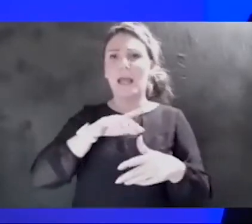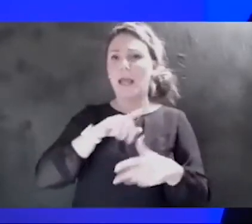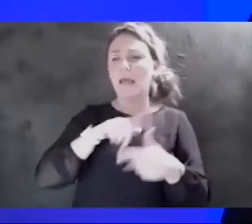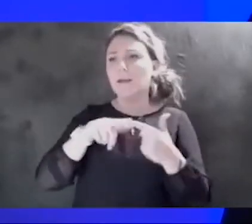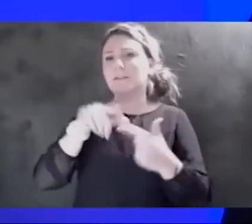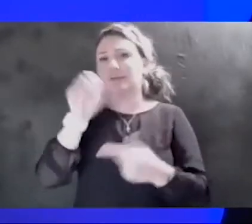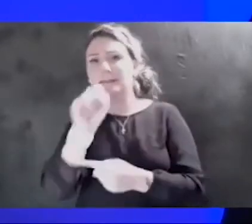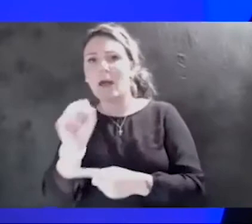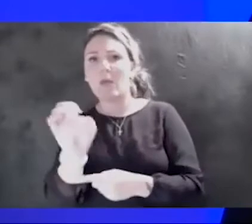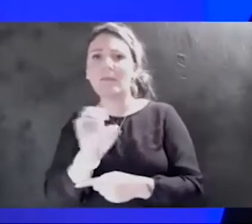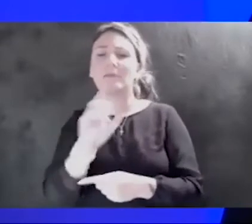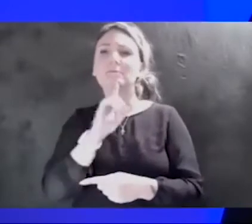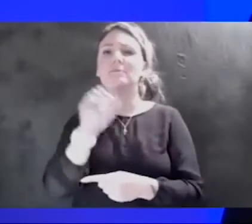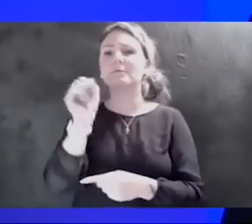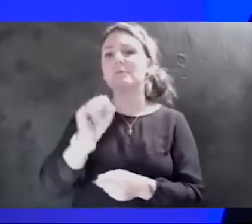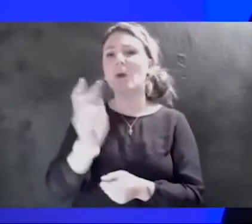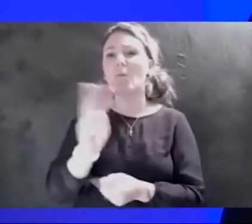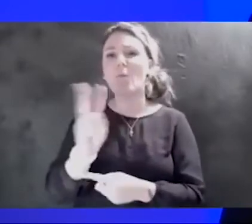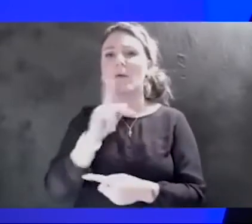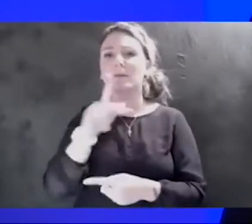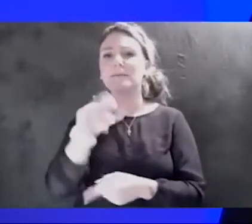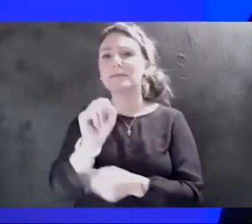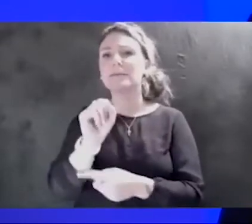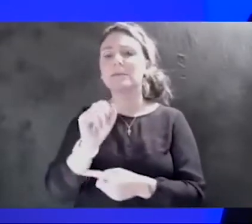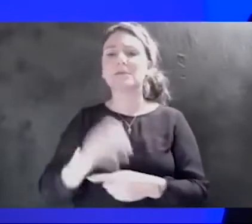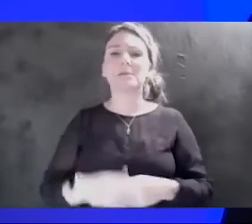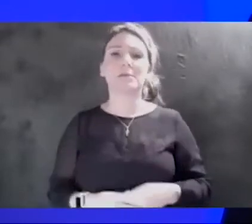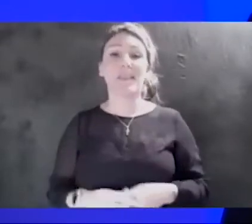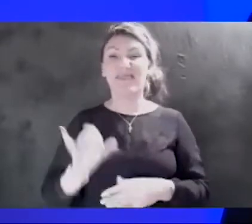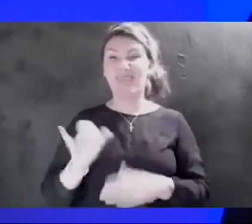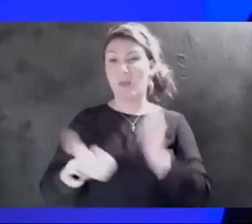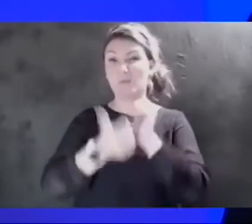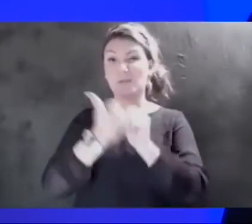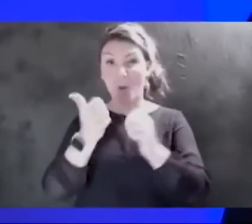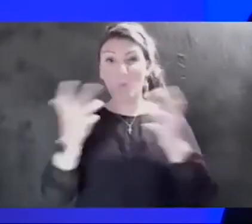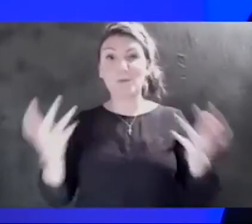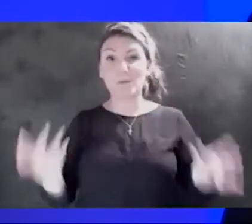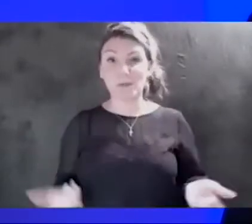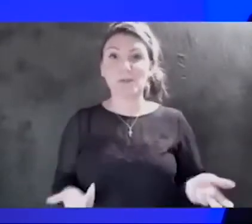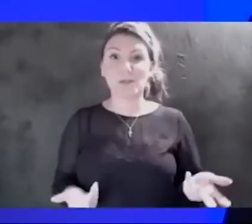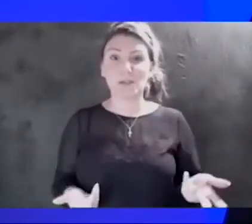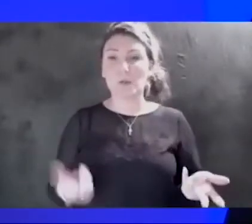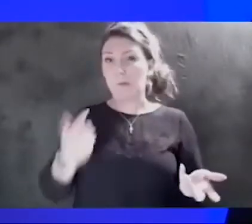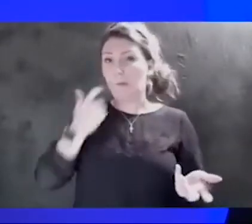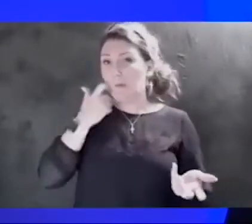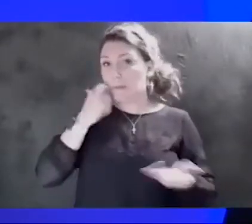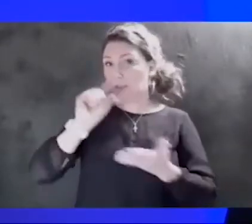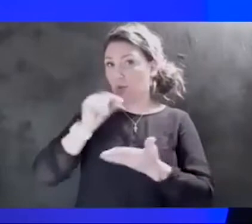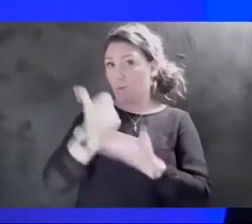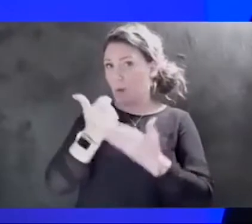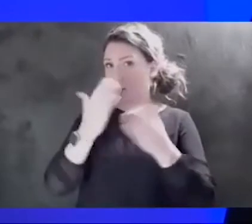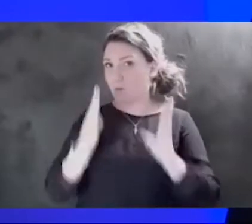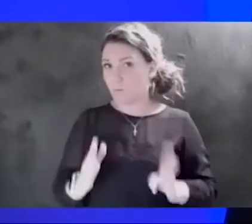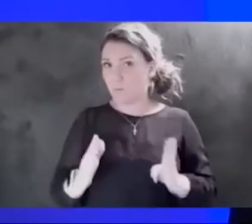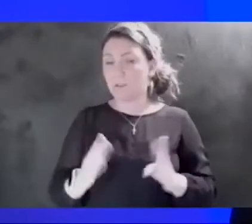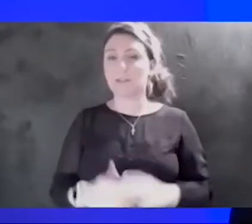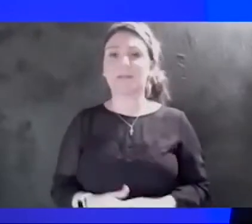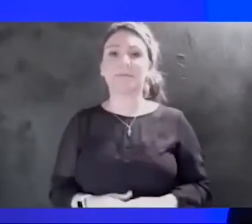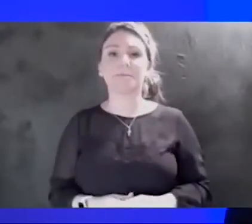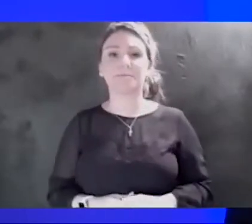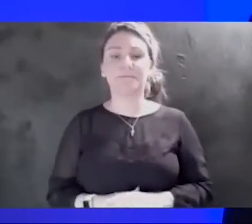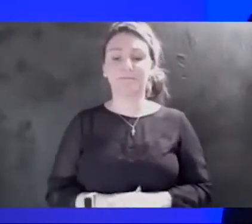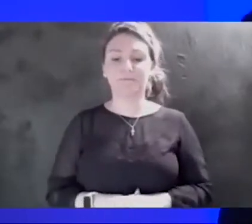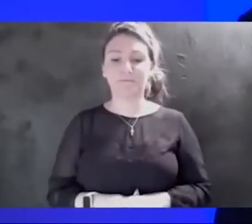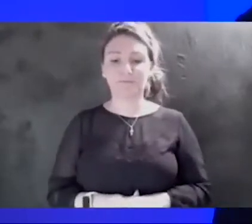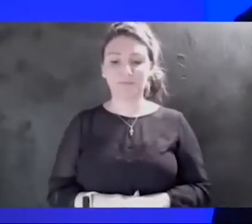Kansas is where the majority of the recent graduates and they would like to call